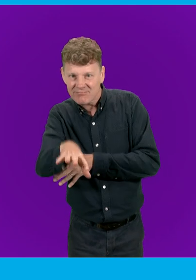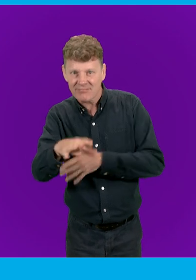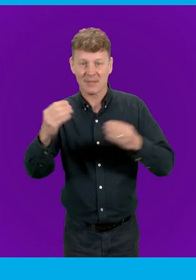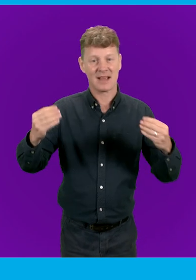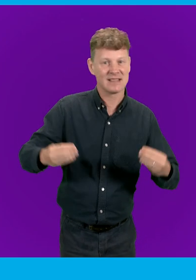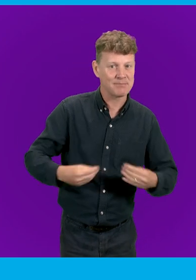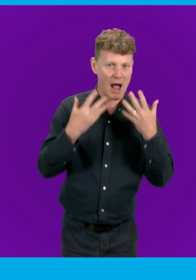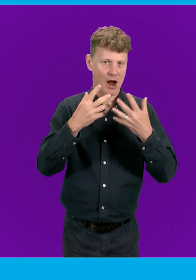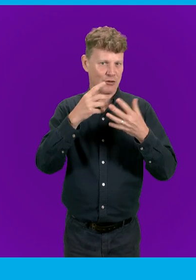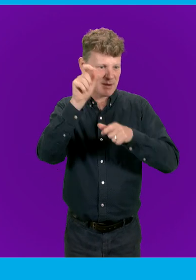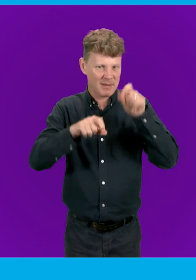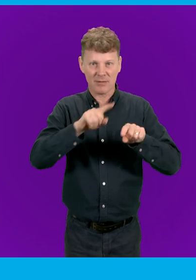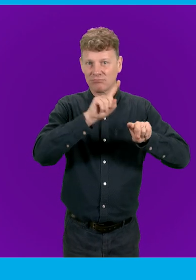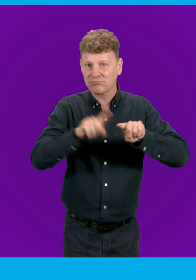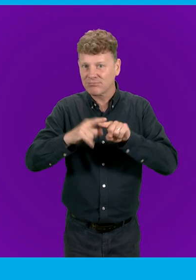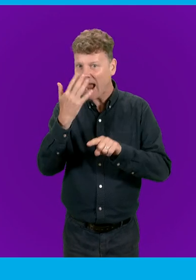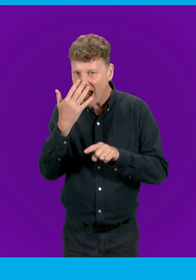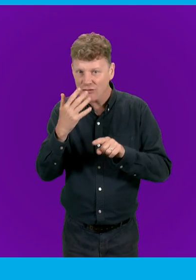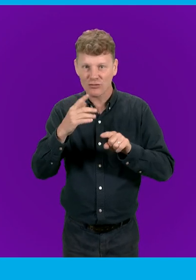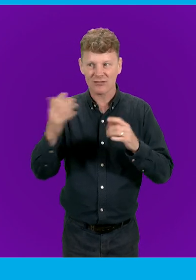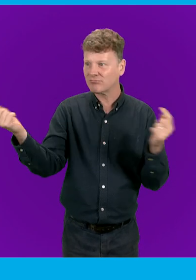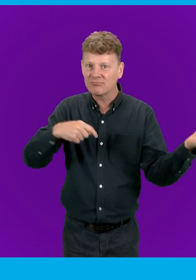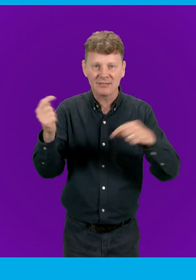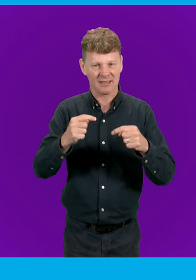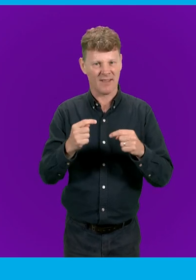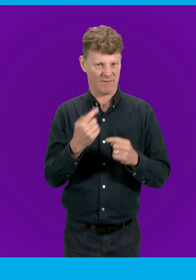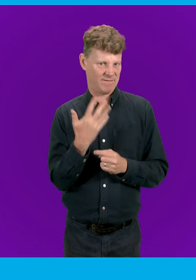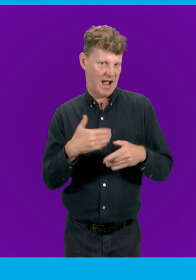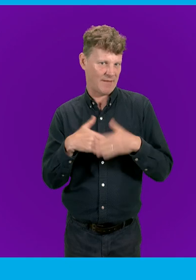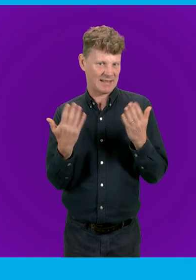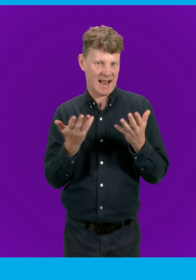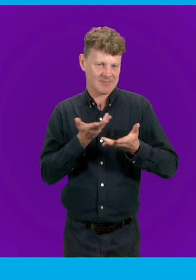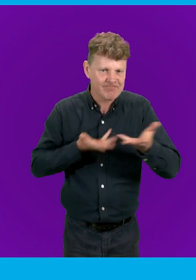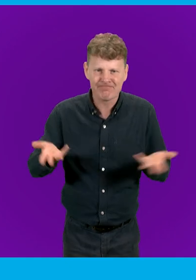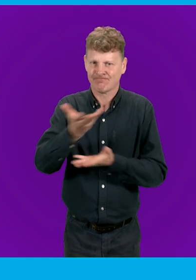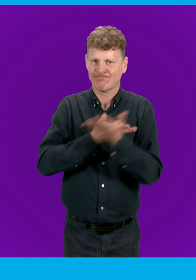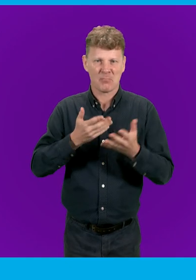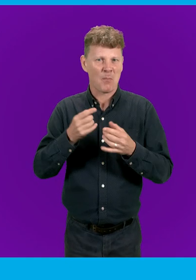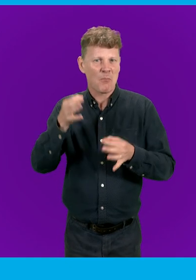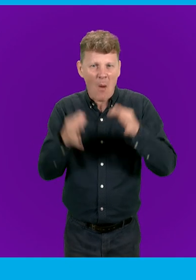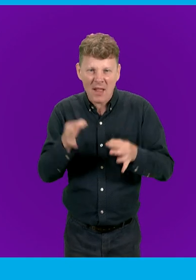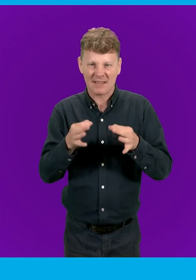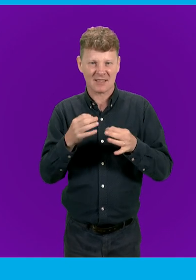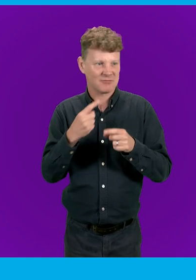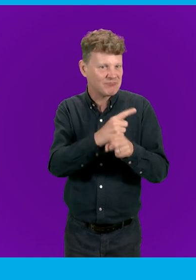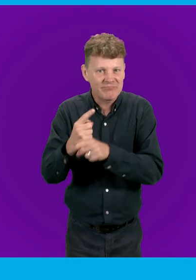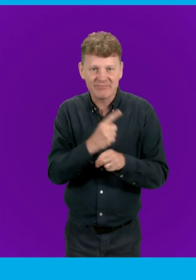ages and from all walks of life to engage in 5 days of spirited debate and politics.